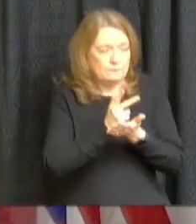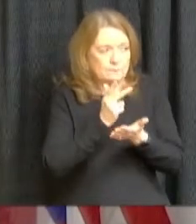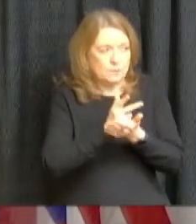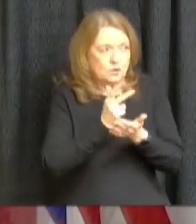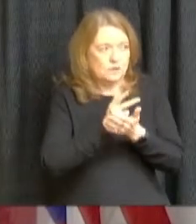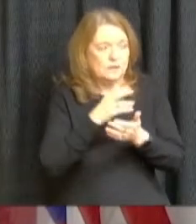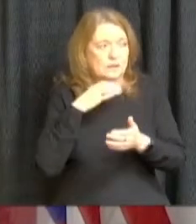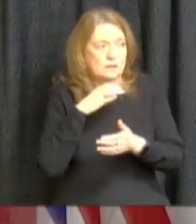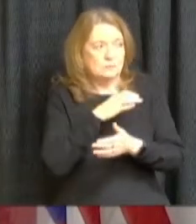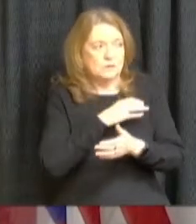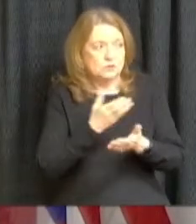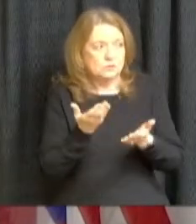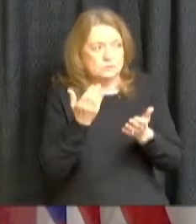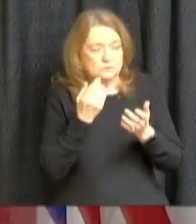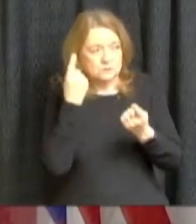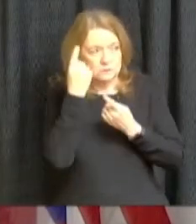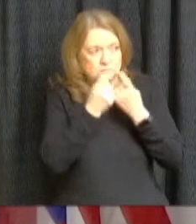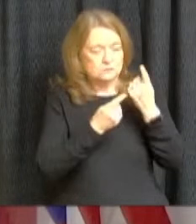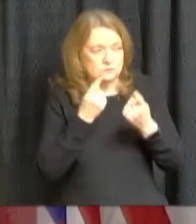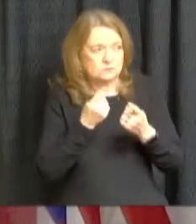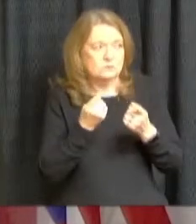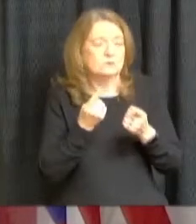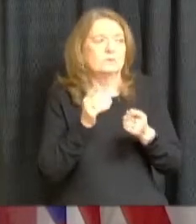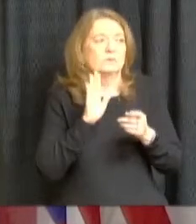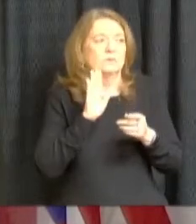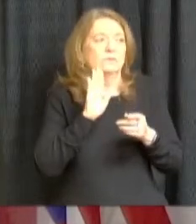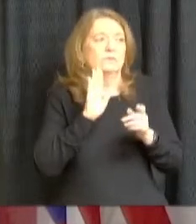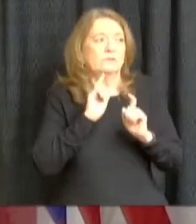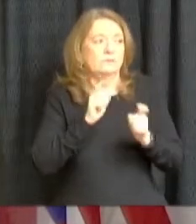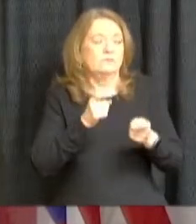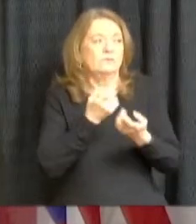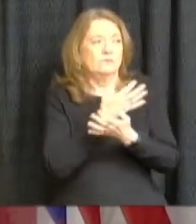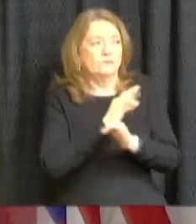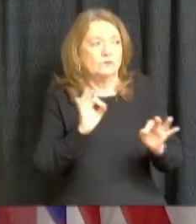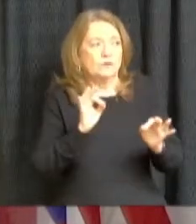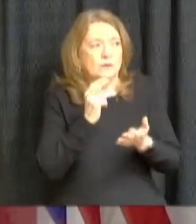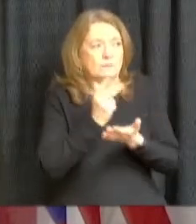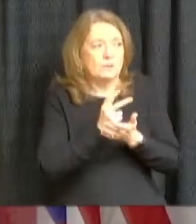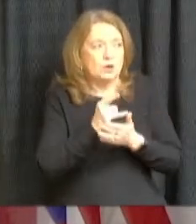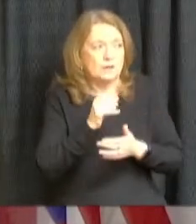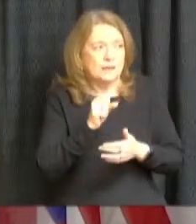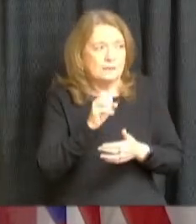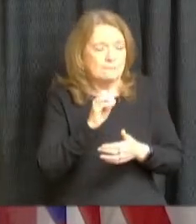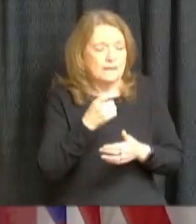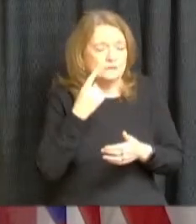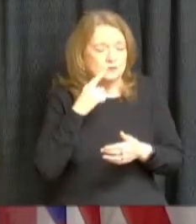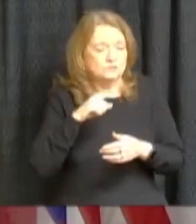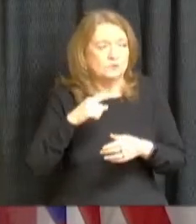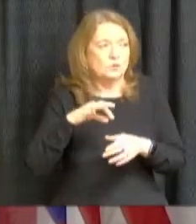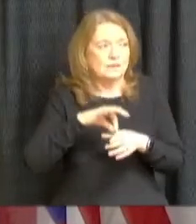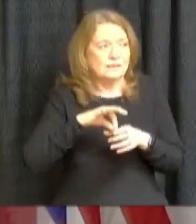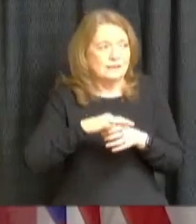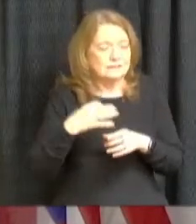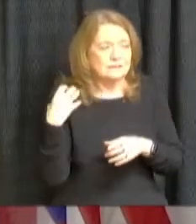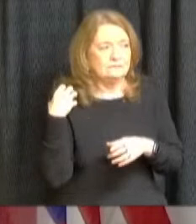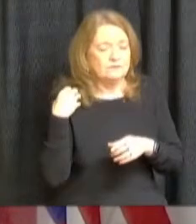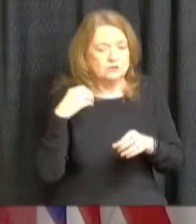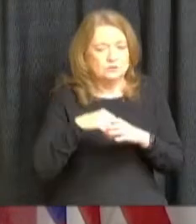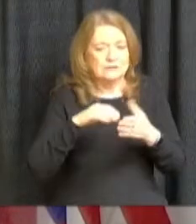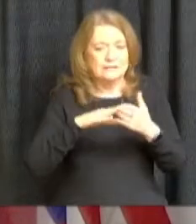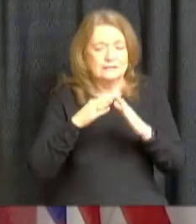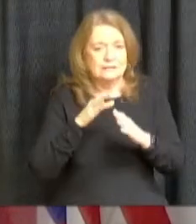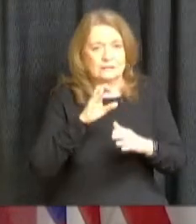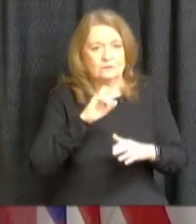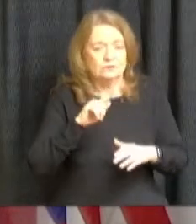their decision and reinstate the issuance of free parking passes to the elected city council persons in the city of Clarksville, Tennessee, and to